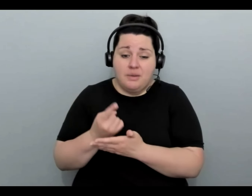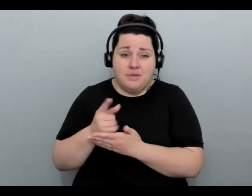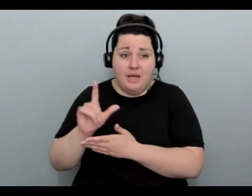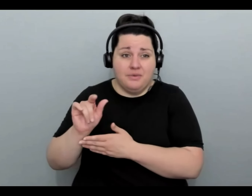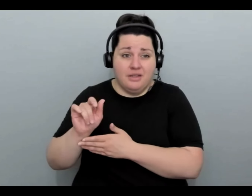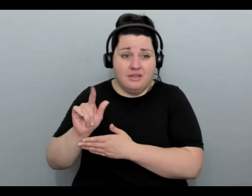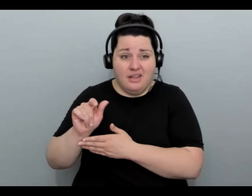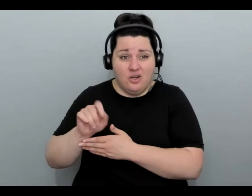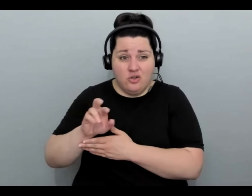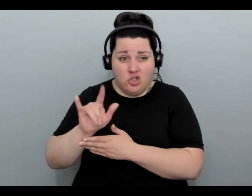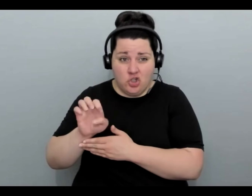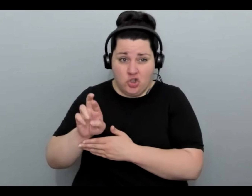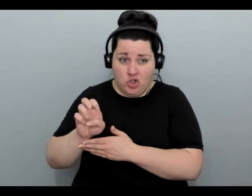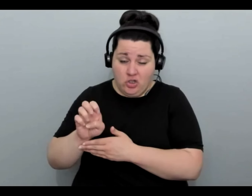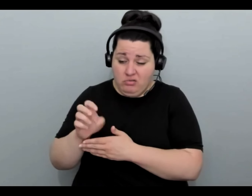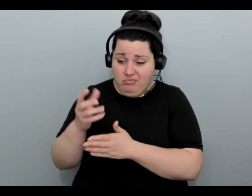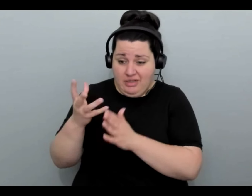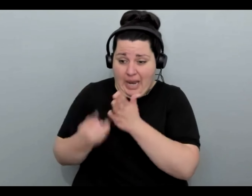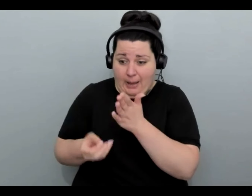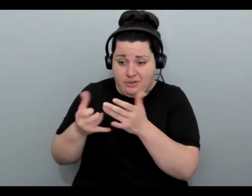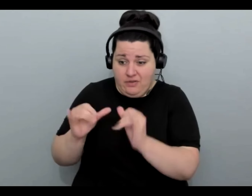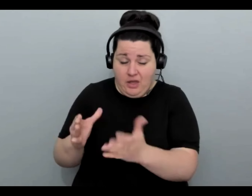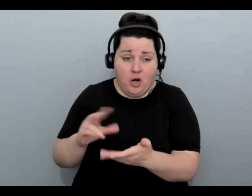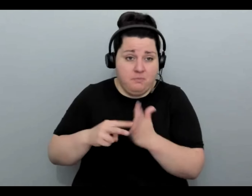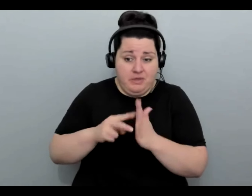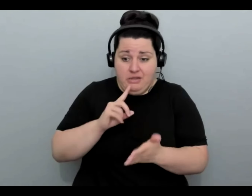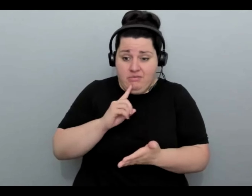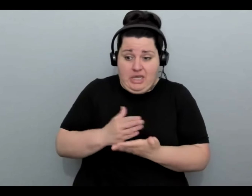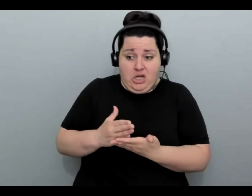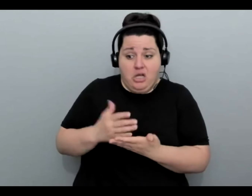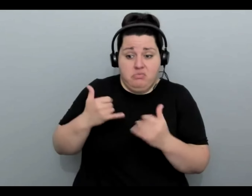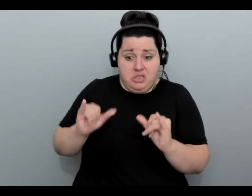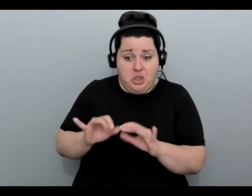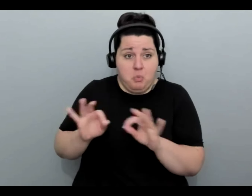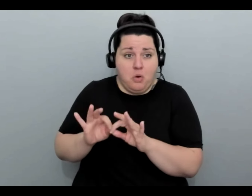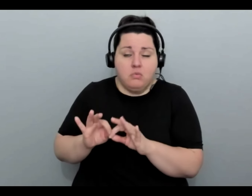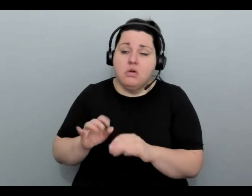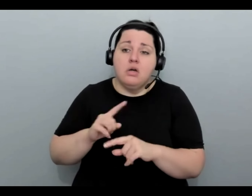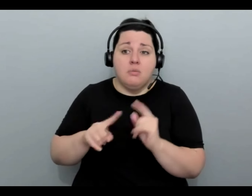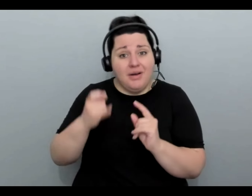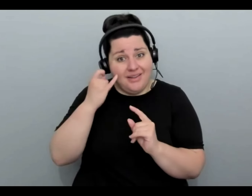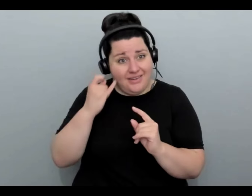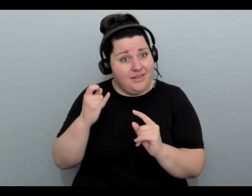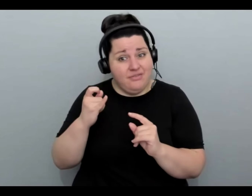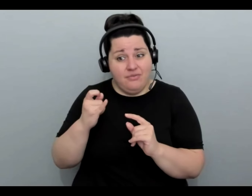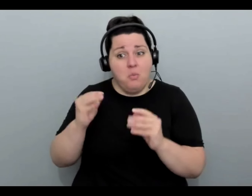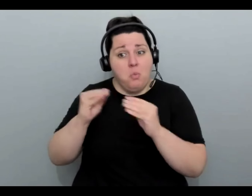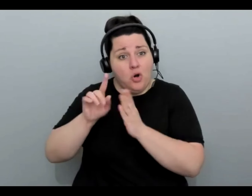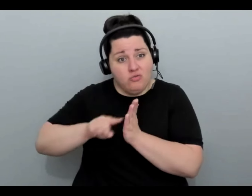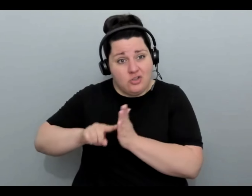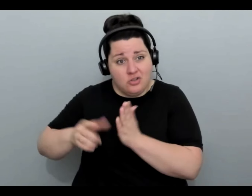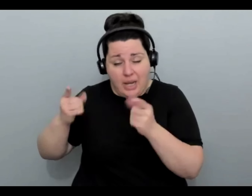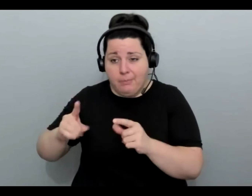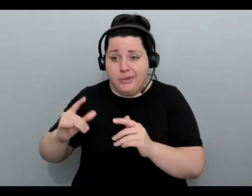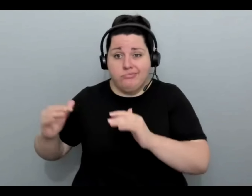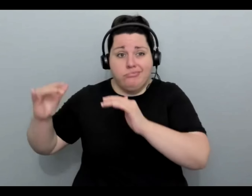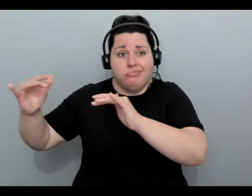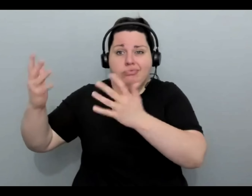point your data is still relevant. But if the field has moved on and you're trying to publish something